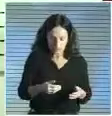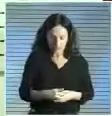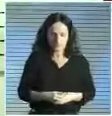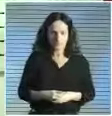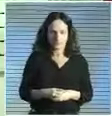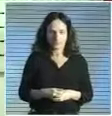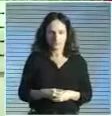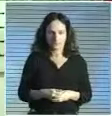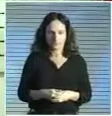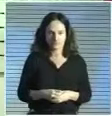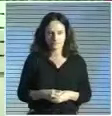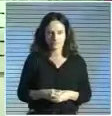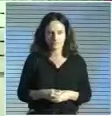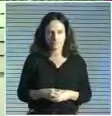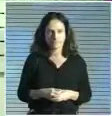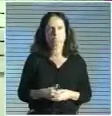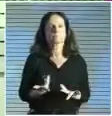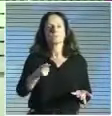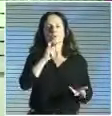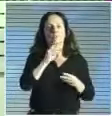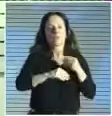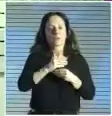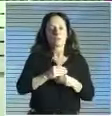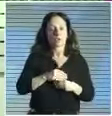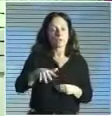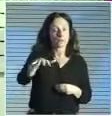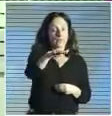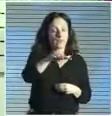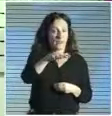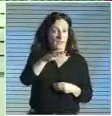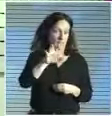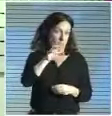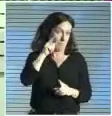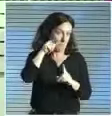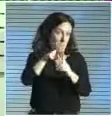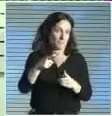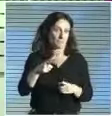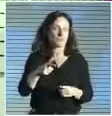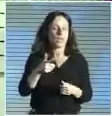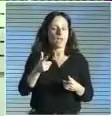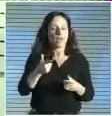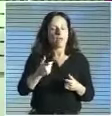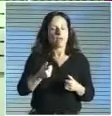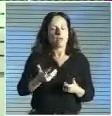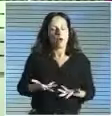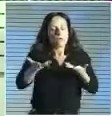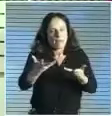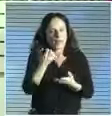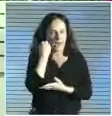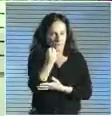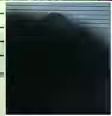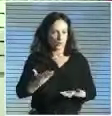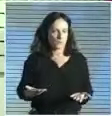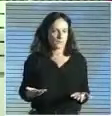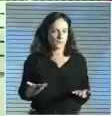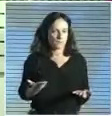support destinations and to support the hospitality industry overall. And as you rightly said,